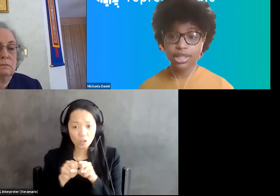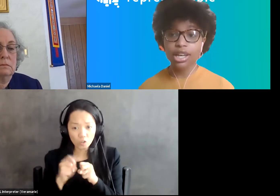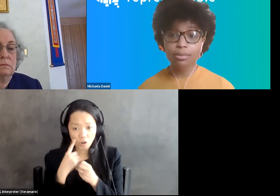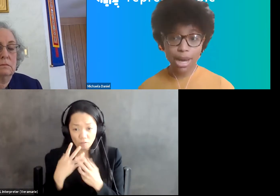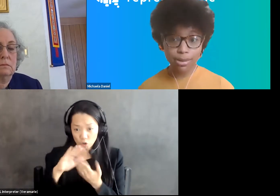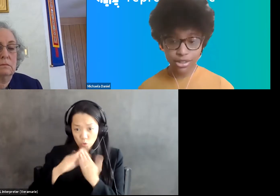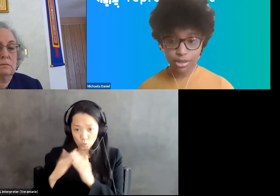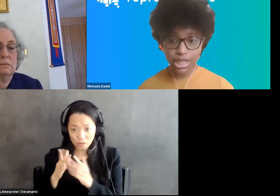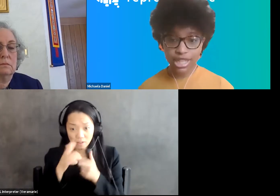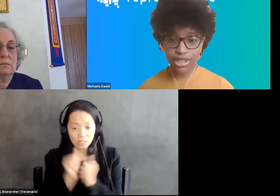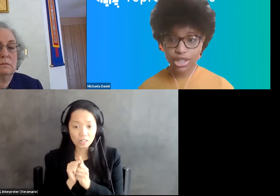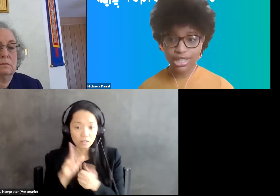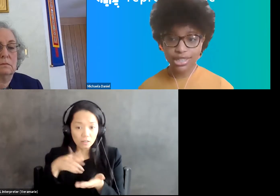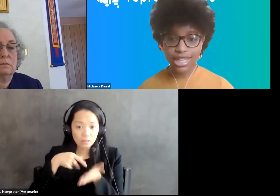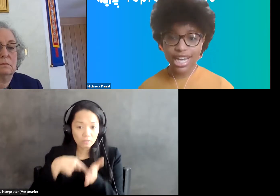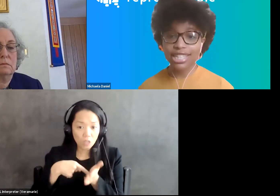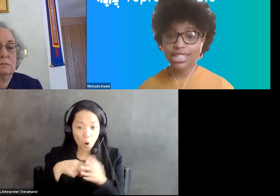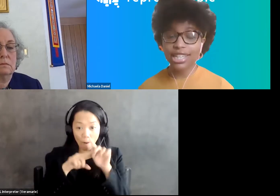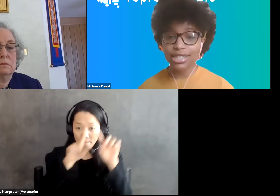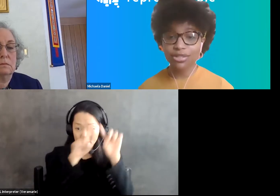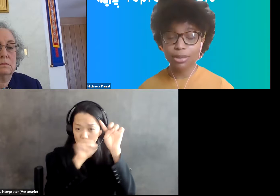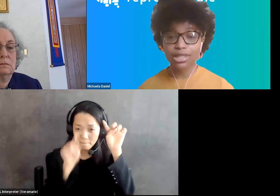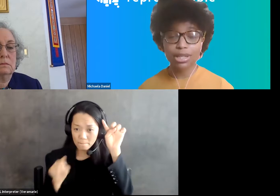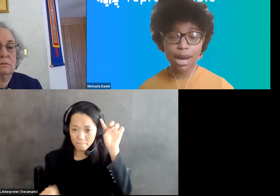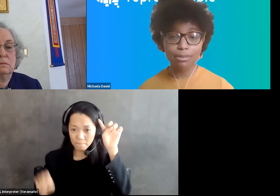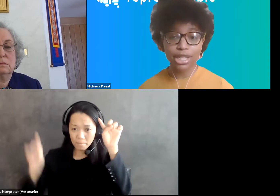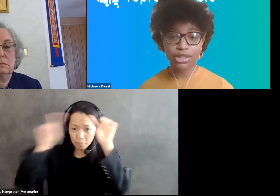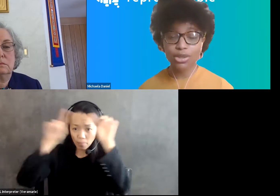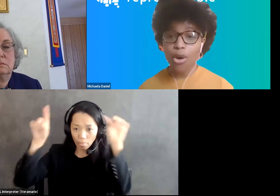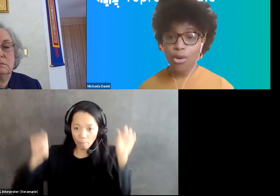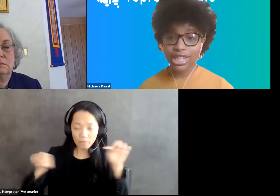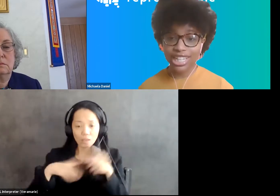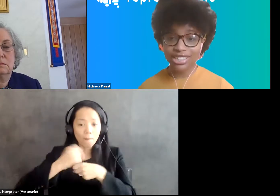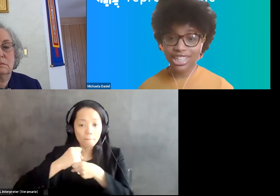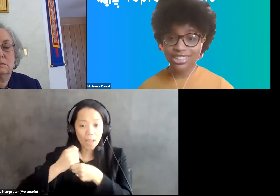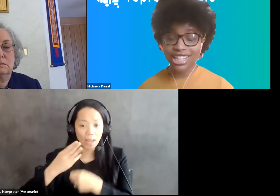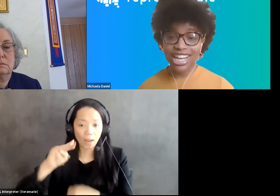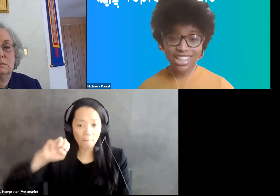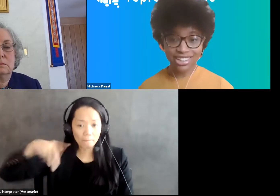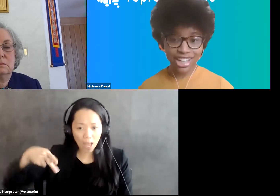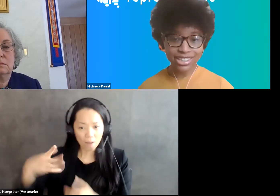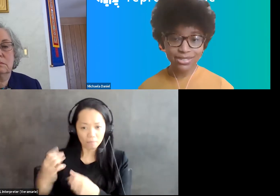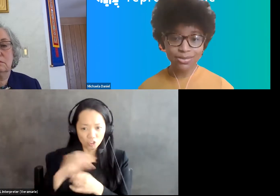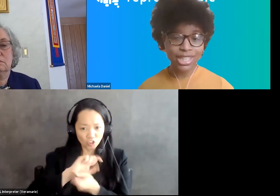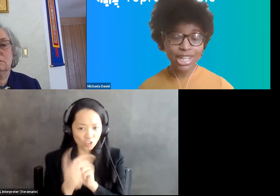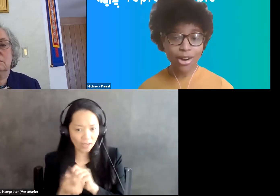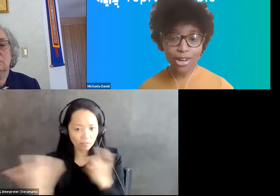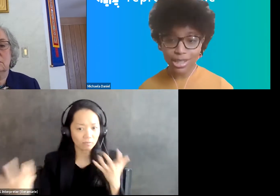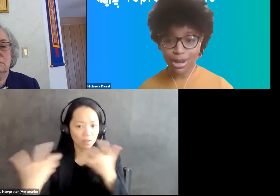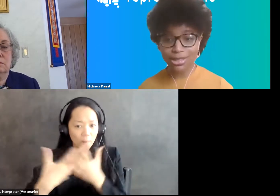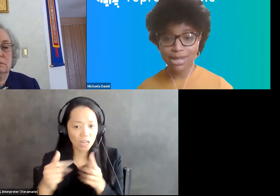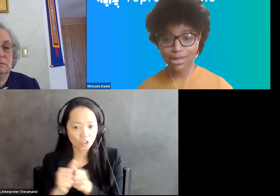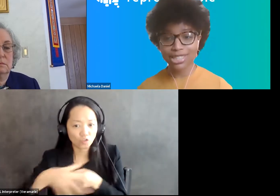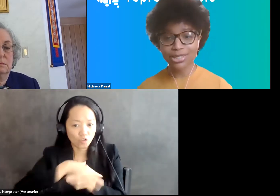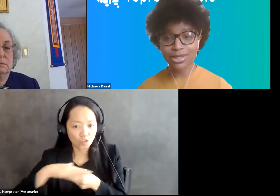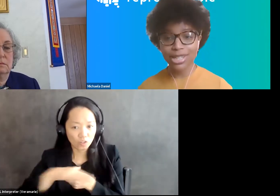interest, map their community of interest, and then send this information to map makers, organizers, and the like, and all in